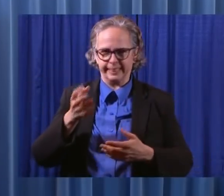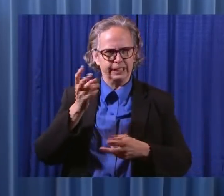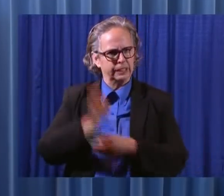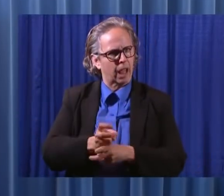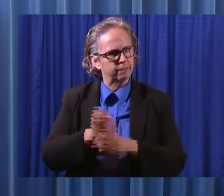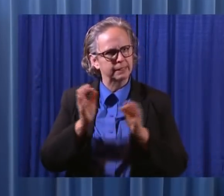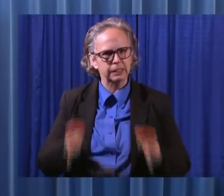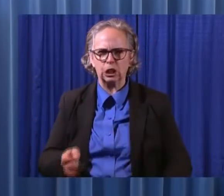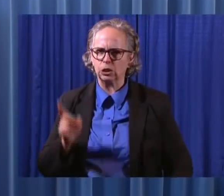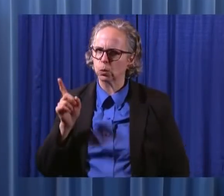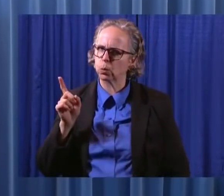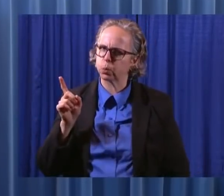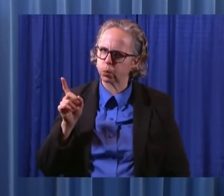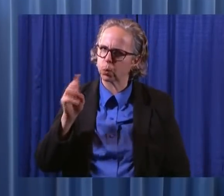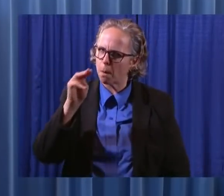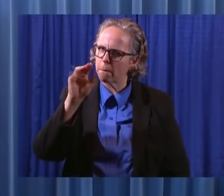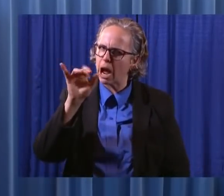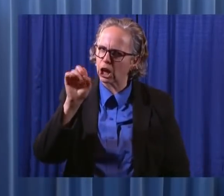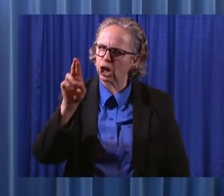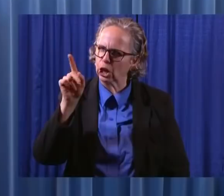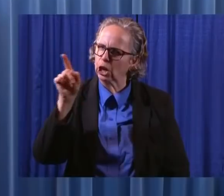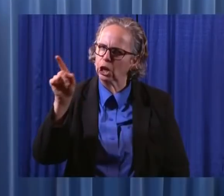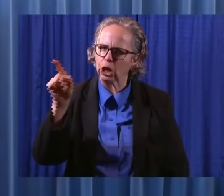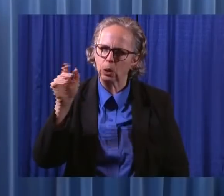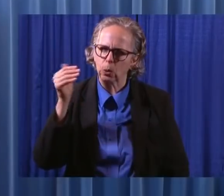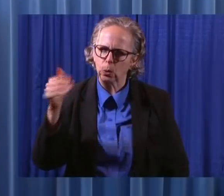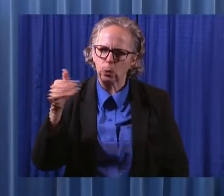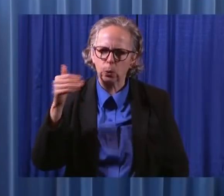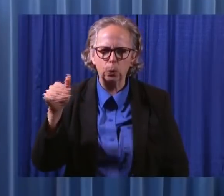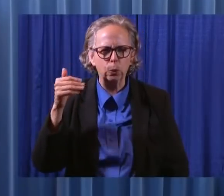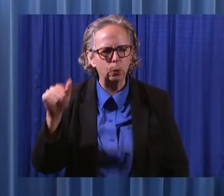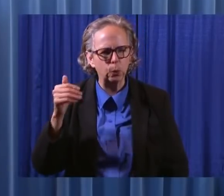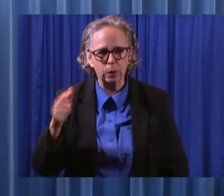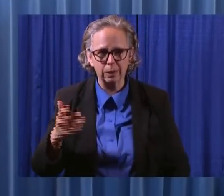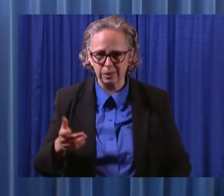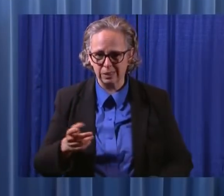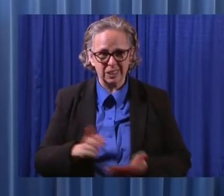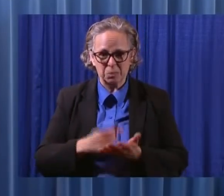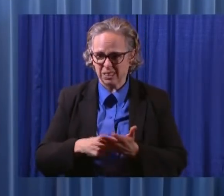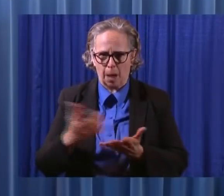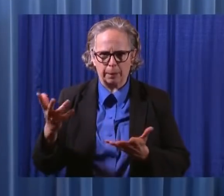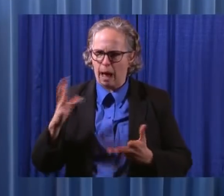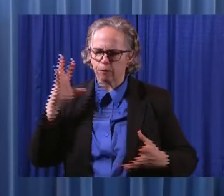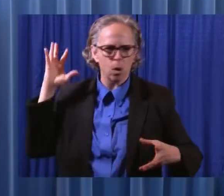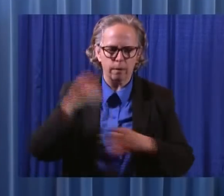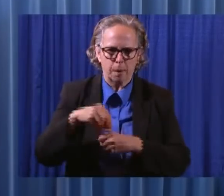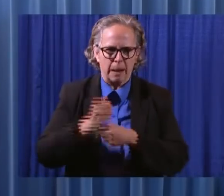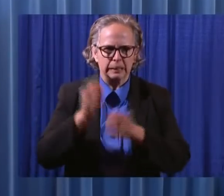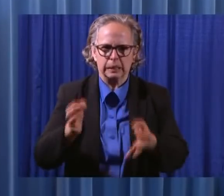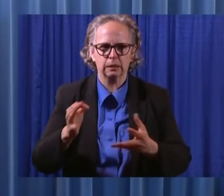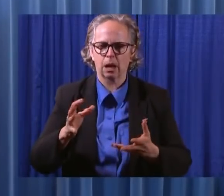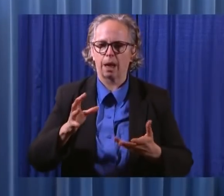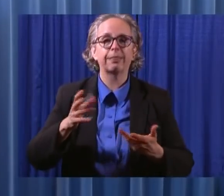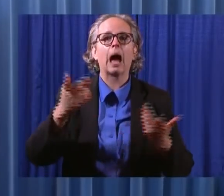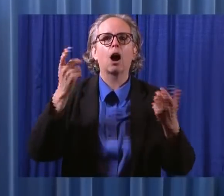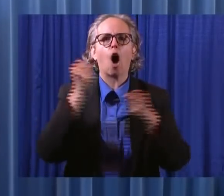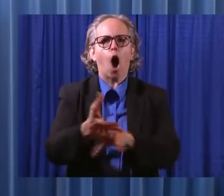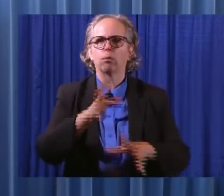have to be made sometimes in a very, very tough and difficult environment as the police,